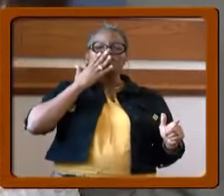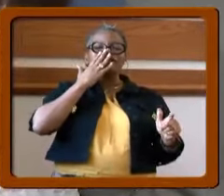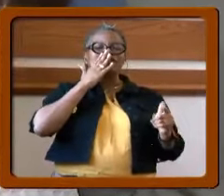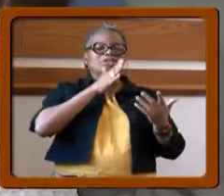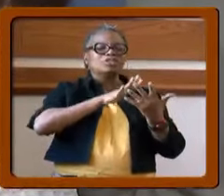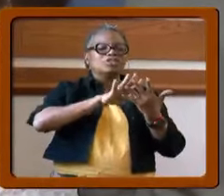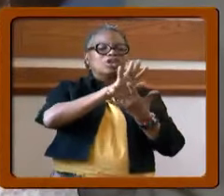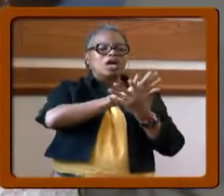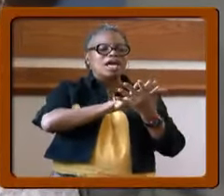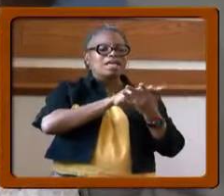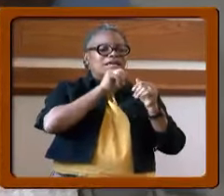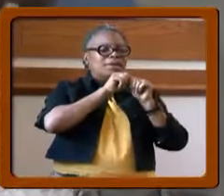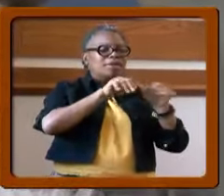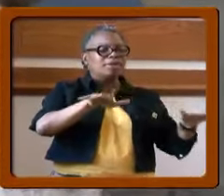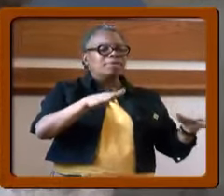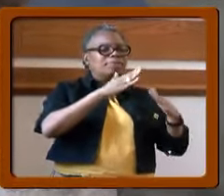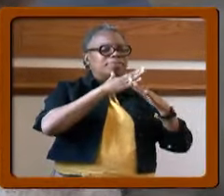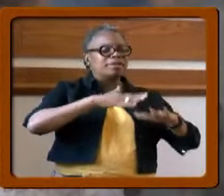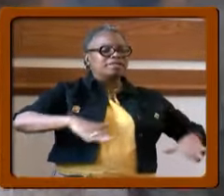Let the people of God say amen. Amen.